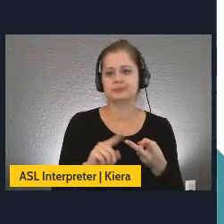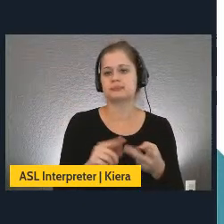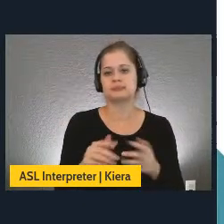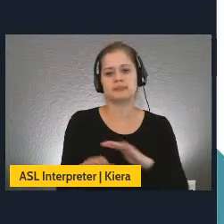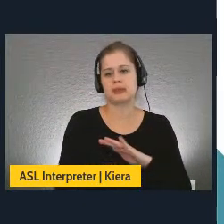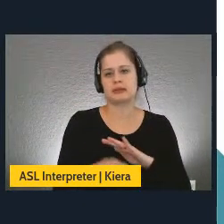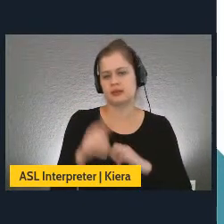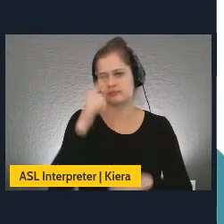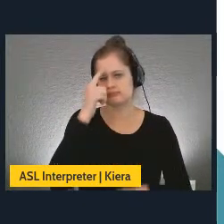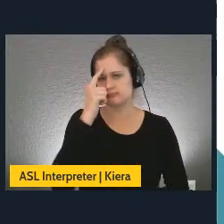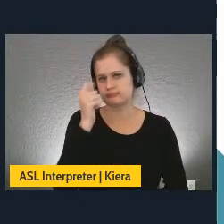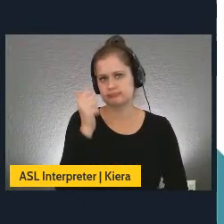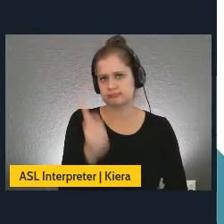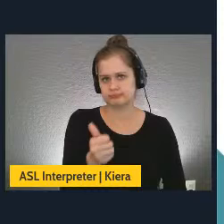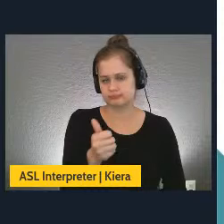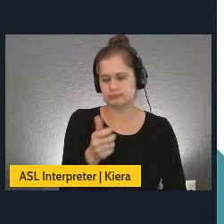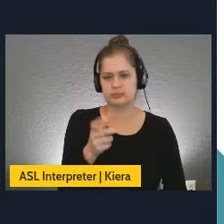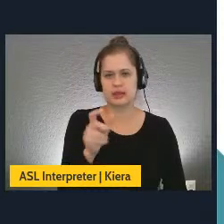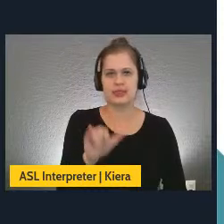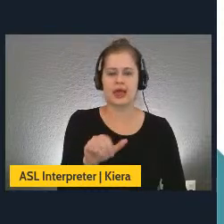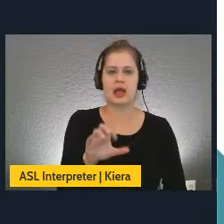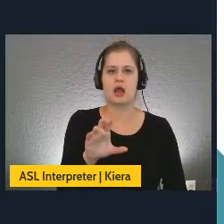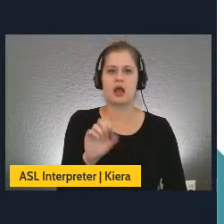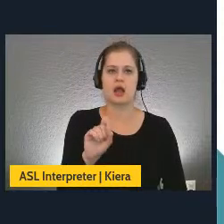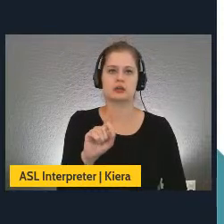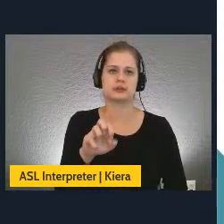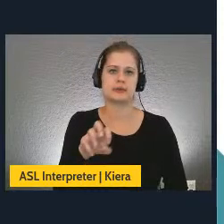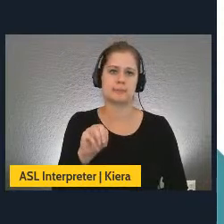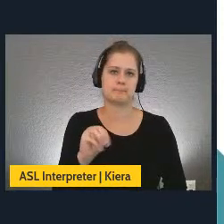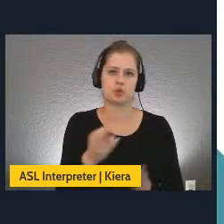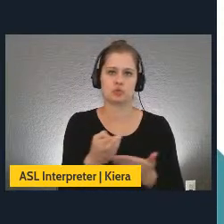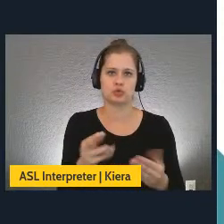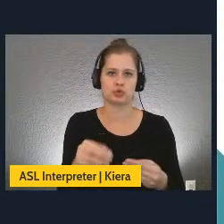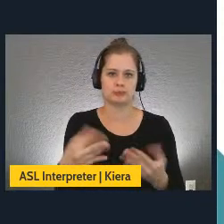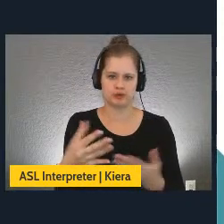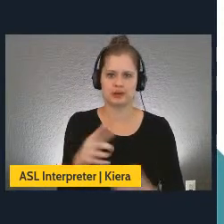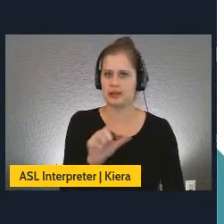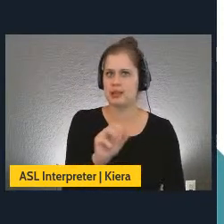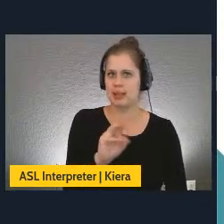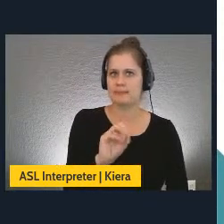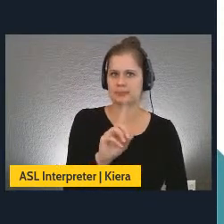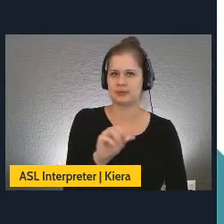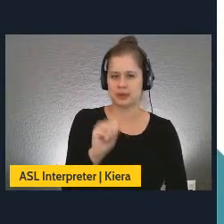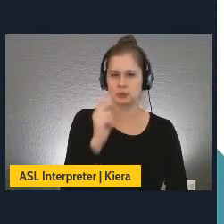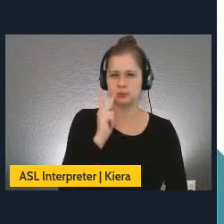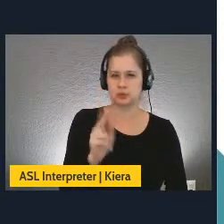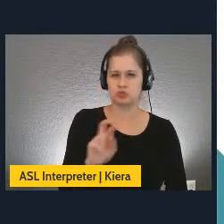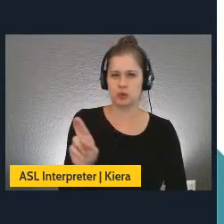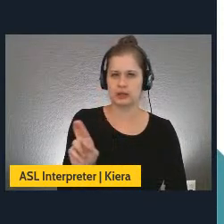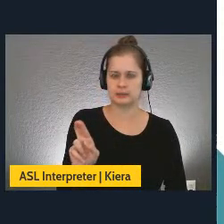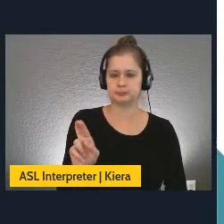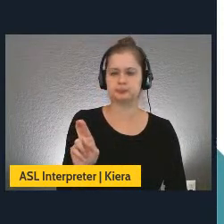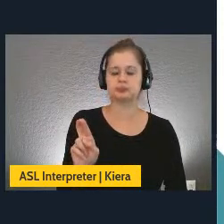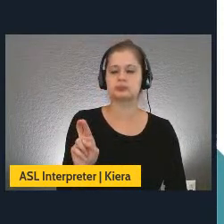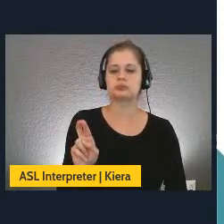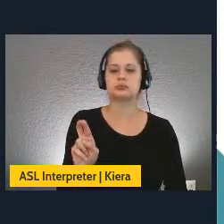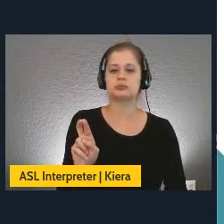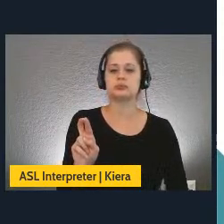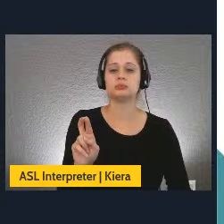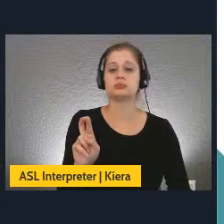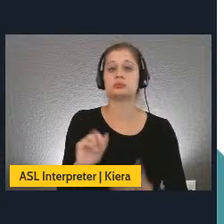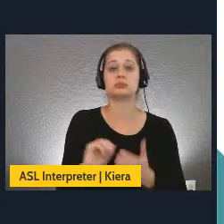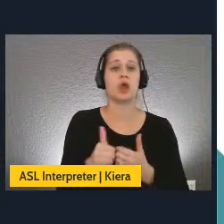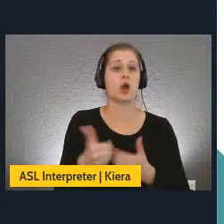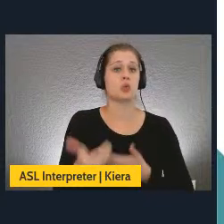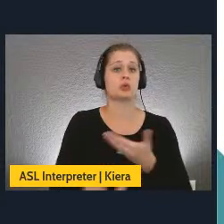want in this custom resource provider, the Lambda you see on the right. How it works is the CloudFormation provisioning